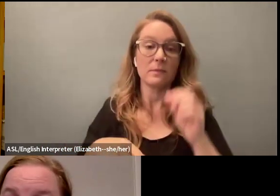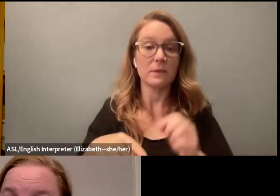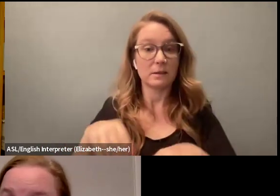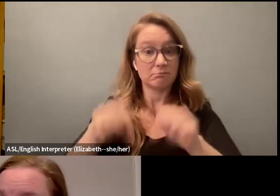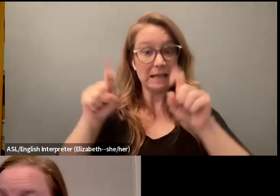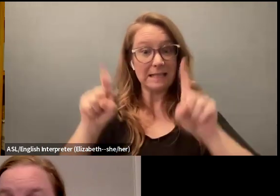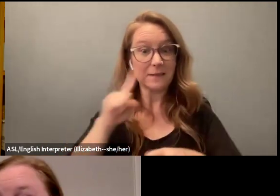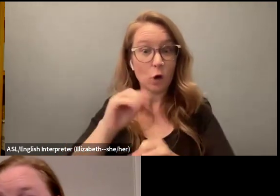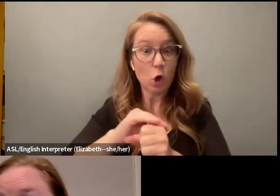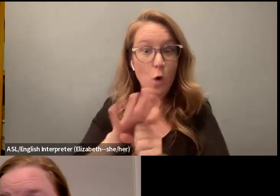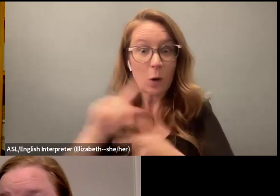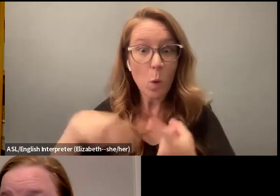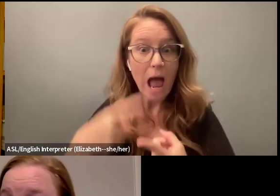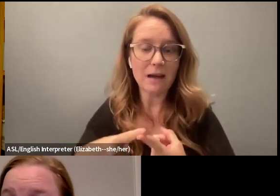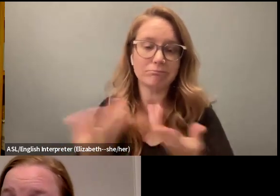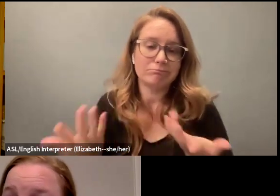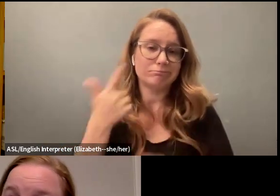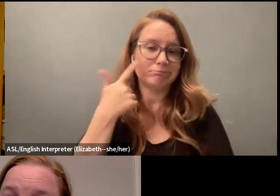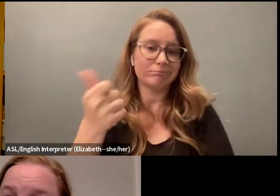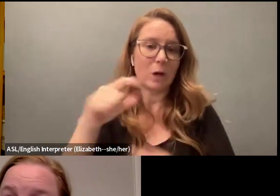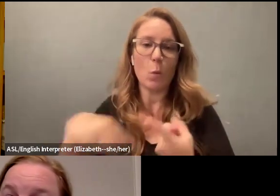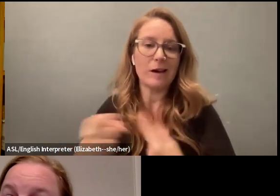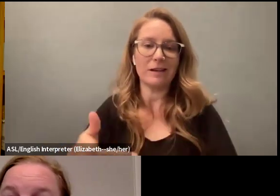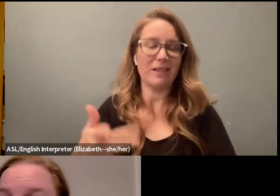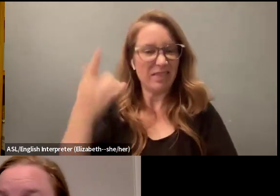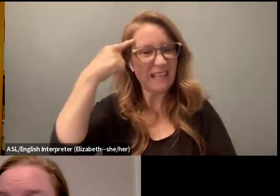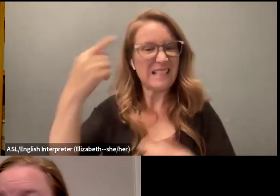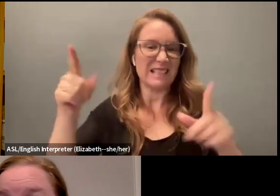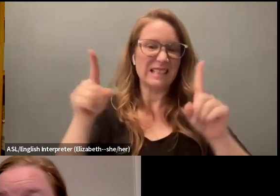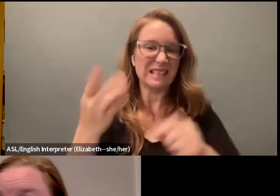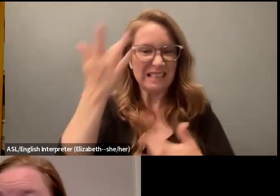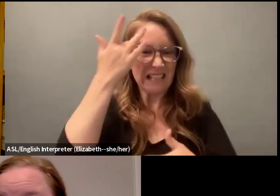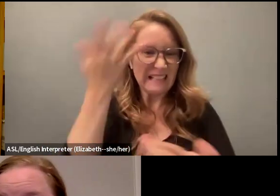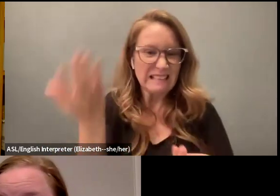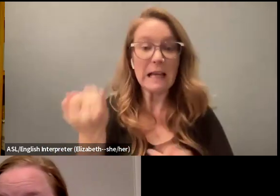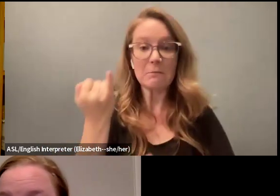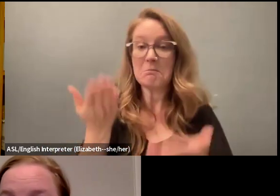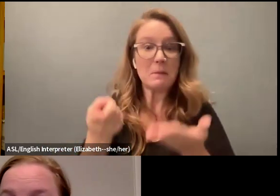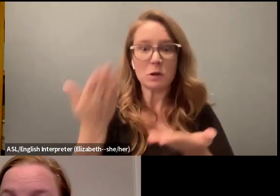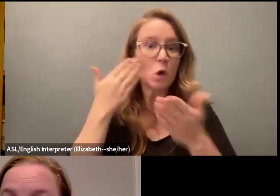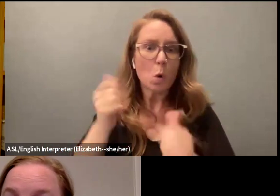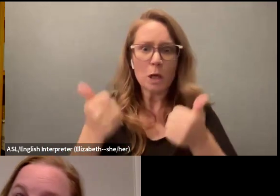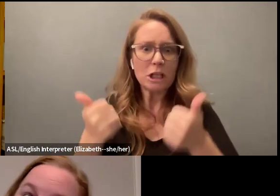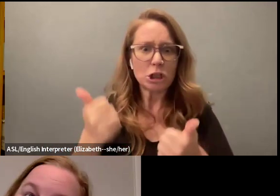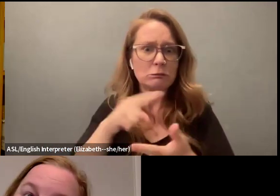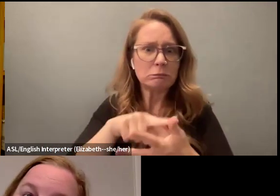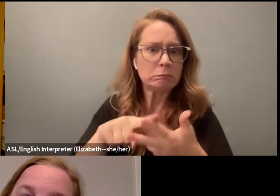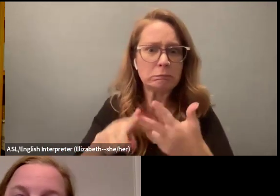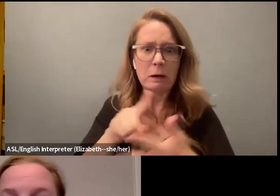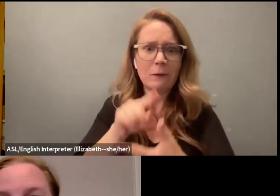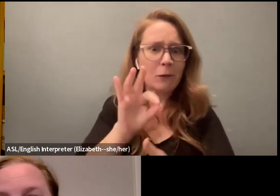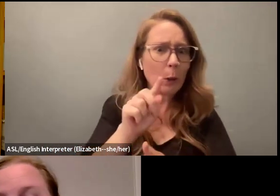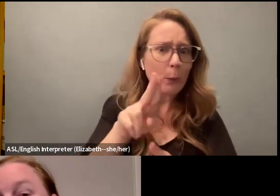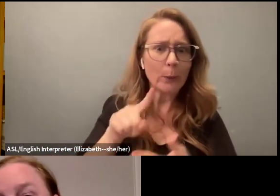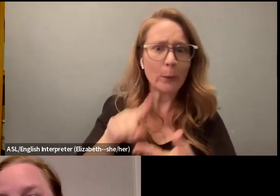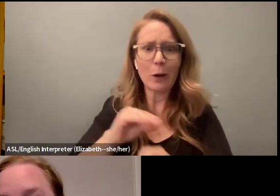test for COVID is when you think you're sick. You might not know the difference between flu